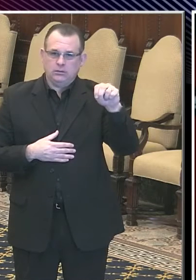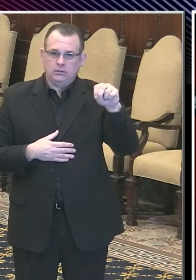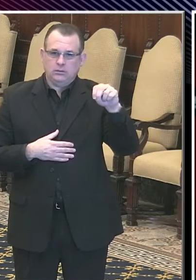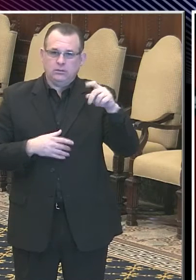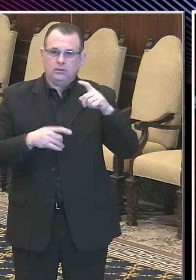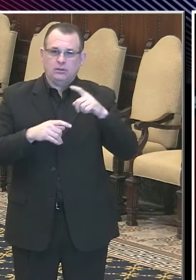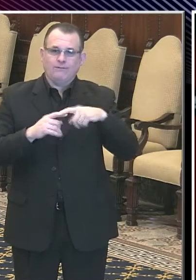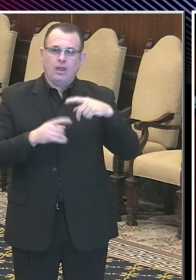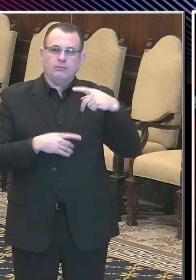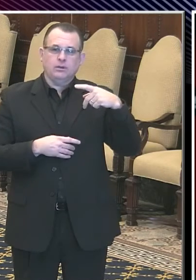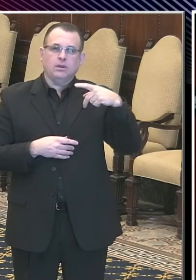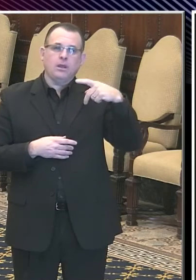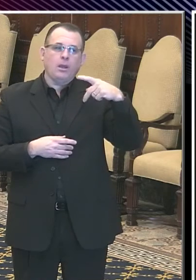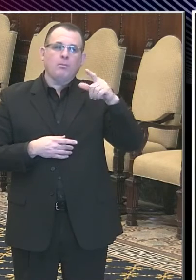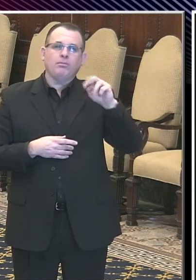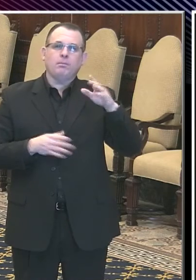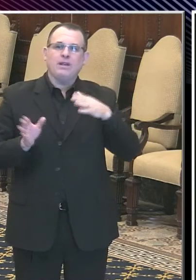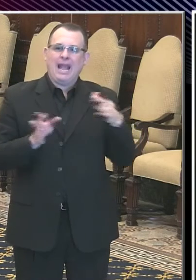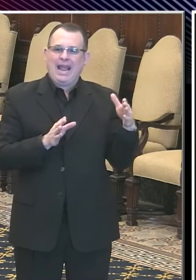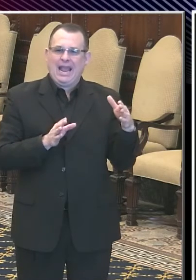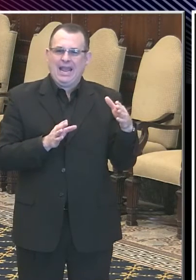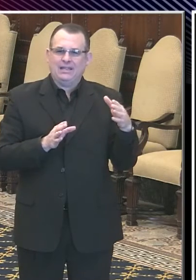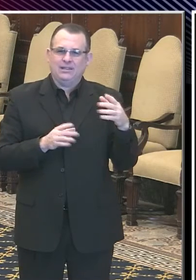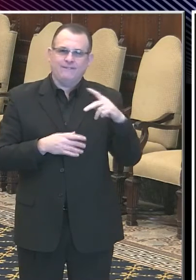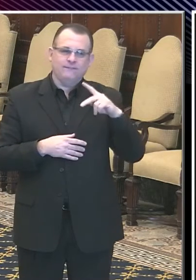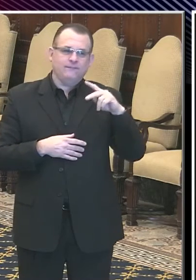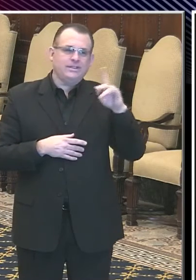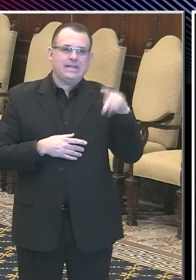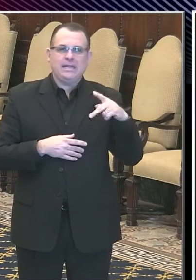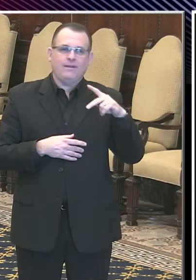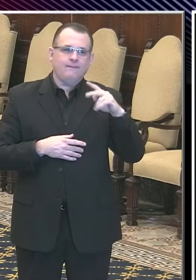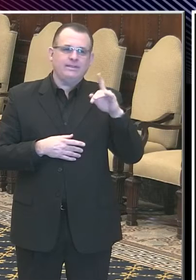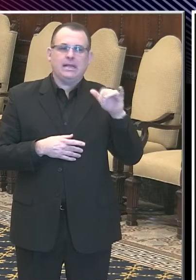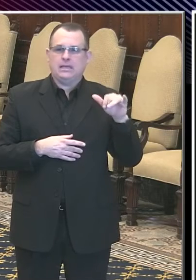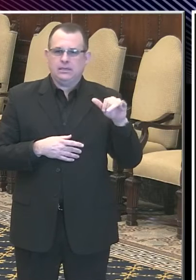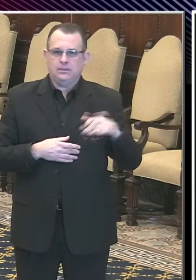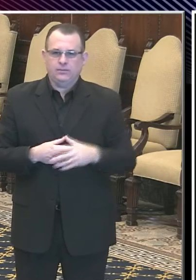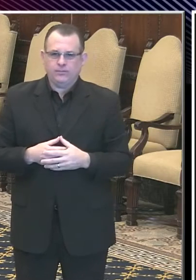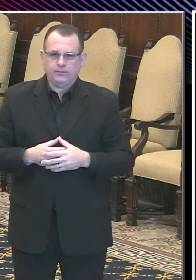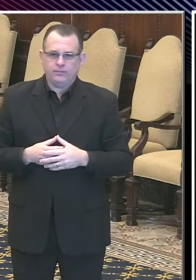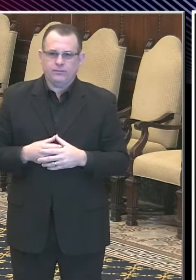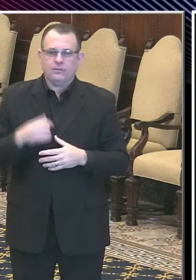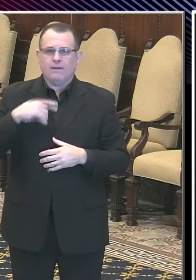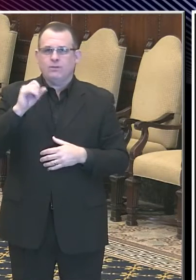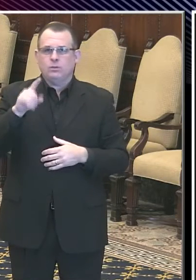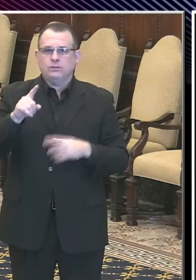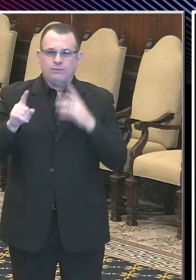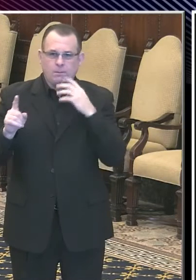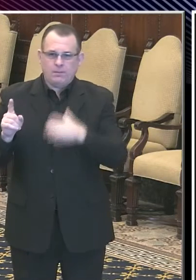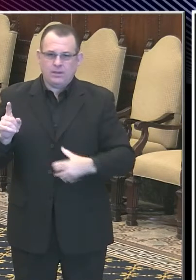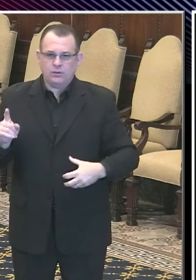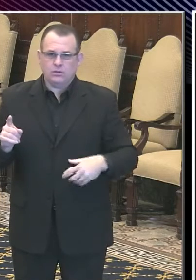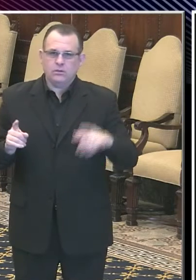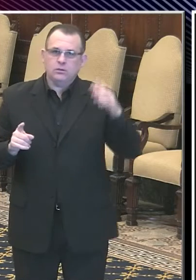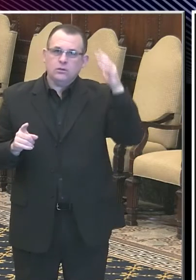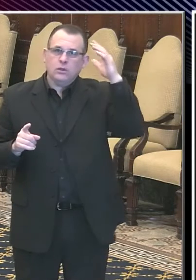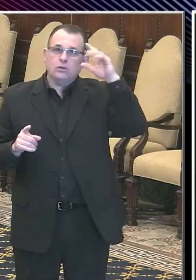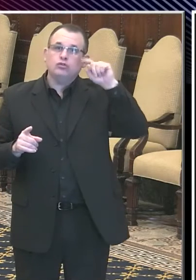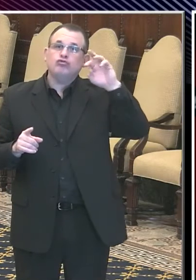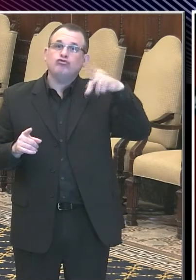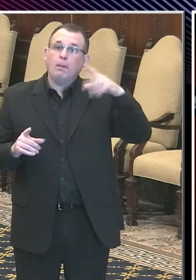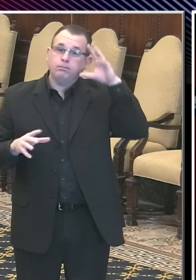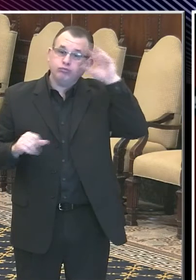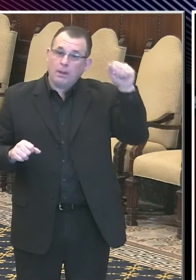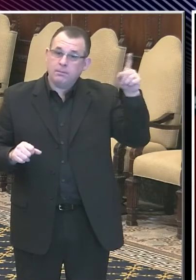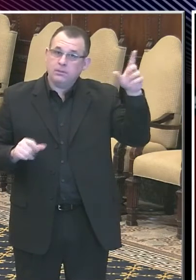is how's everybody? This question is for the mayor. President Trump suggested yesterday that the state and